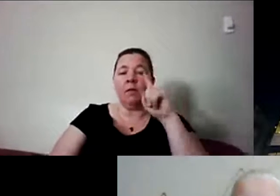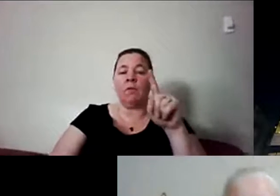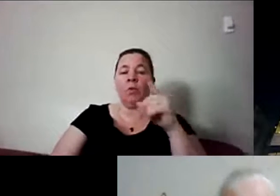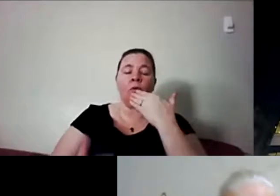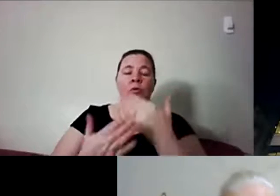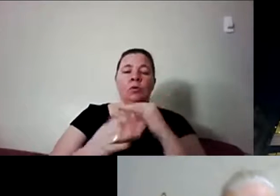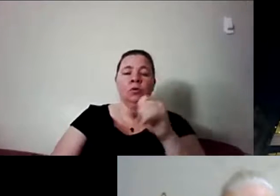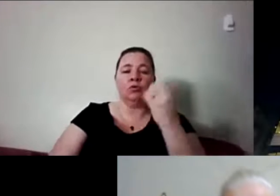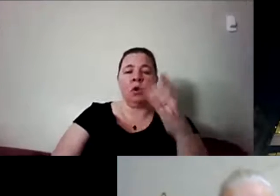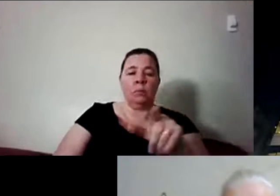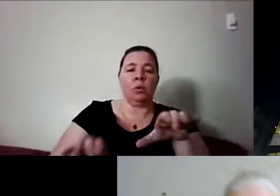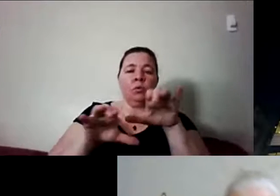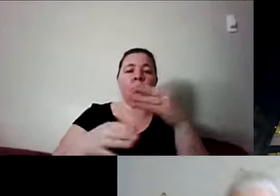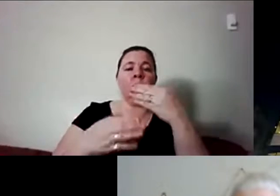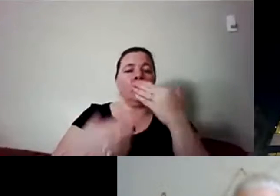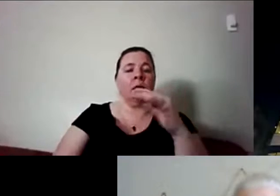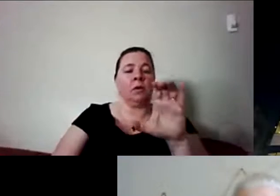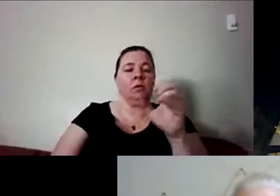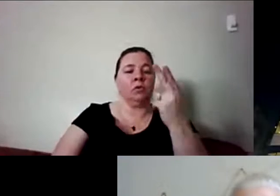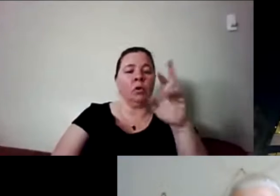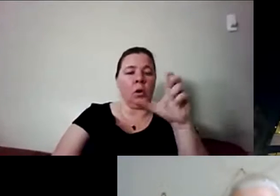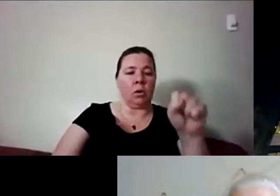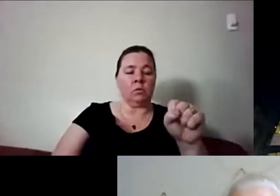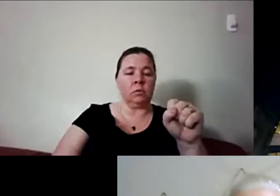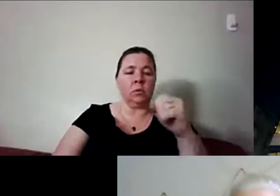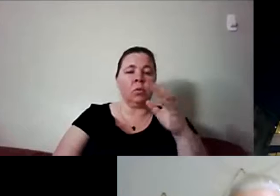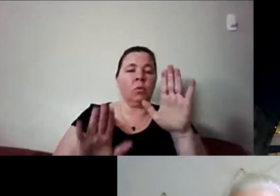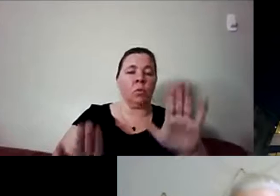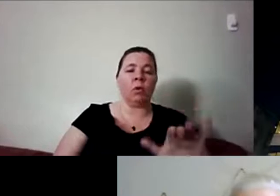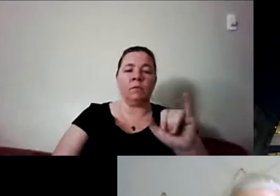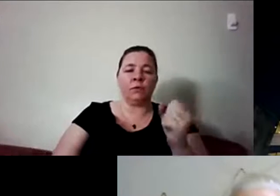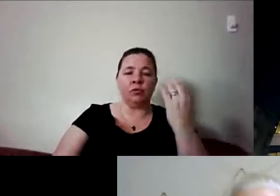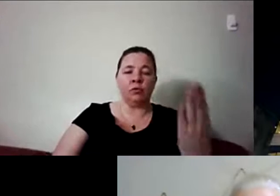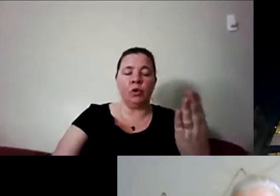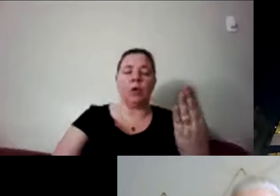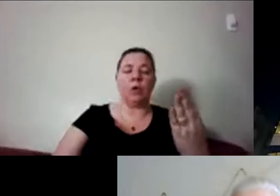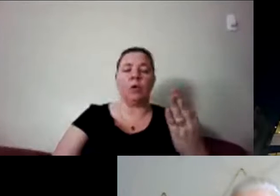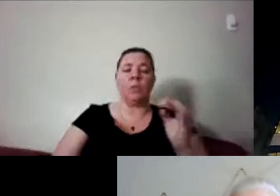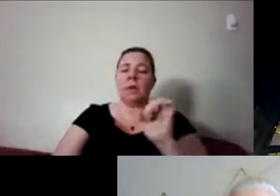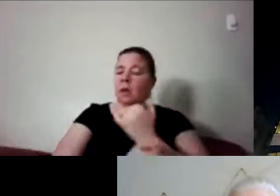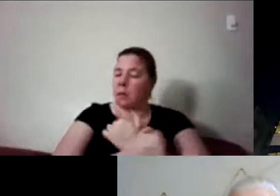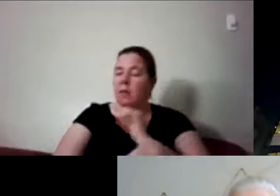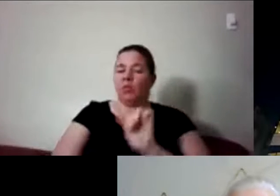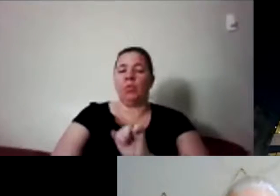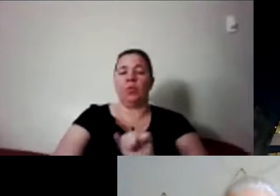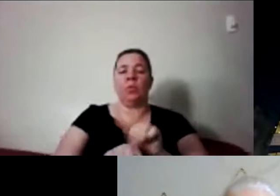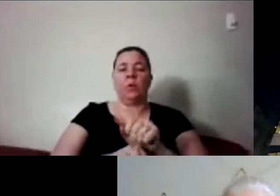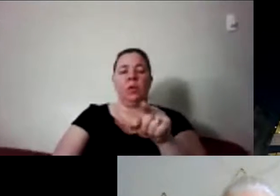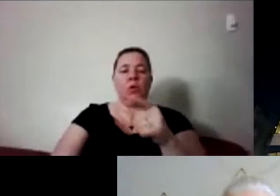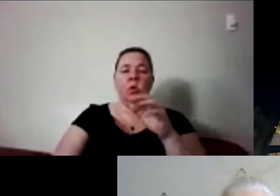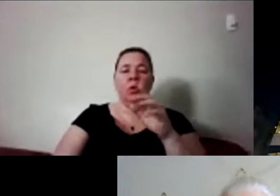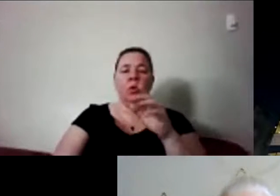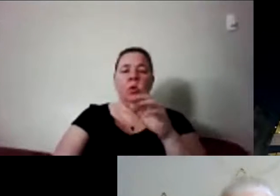doing. And thank you, Charles. Always do a fantastic job. I just absolutely love working with you because you